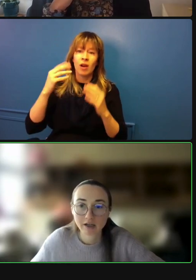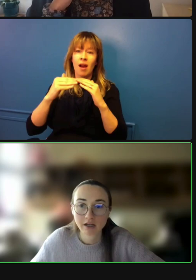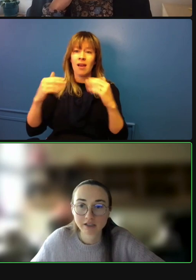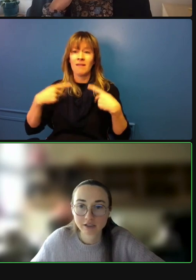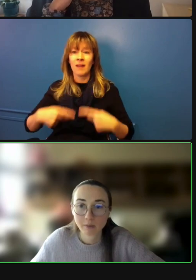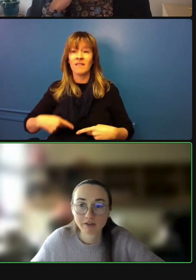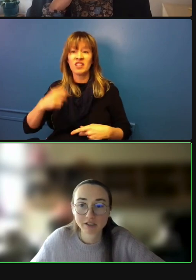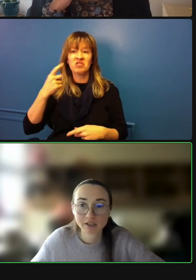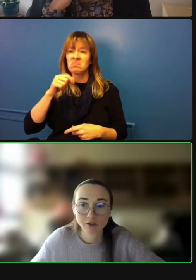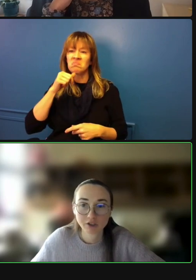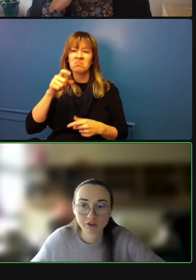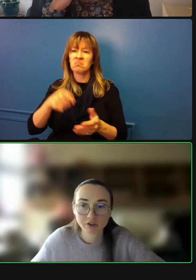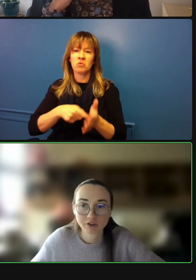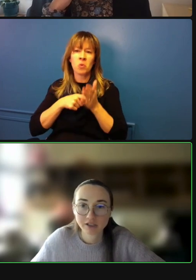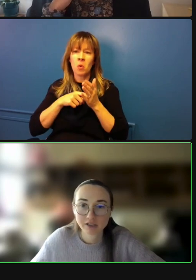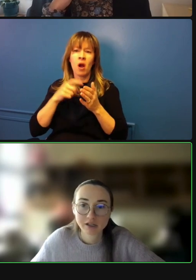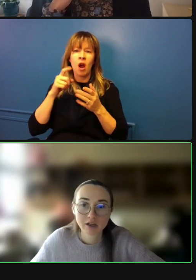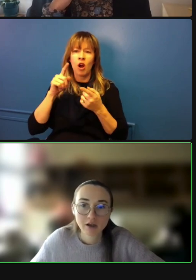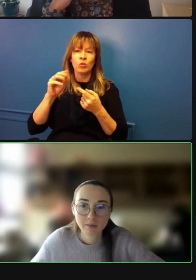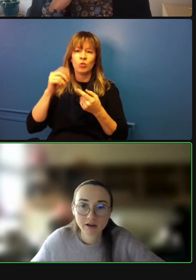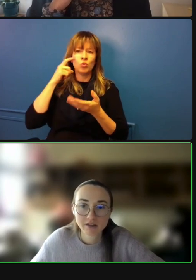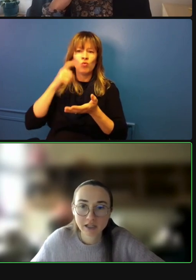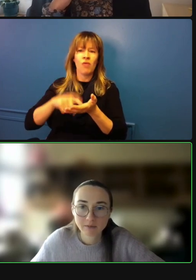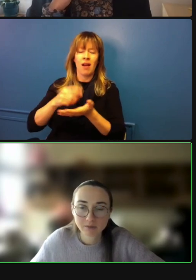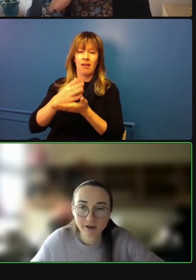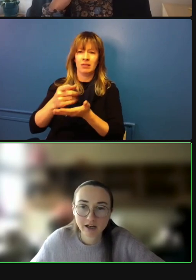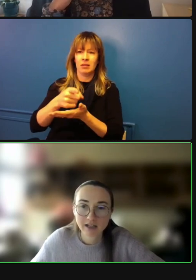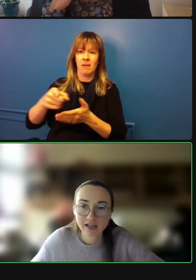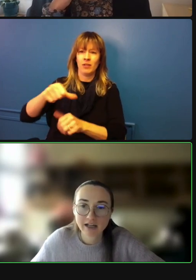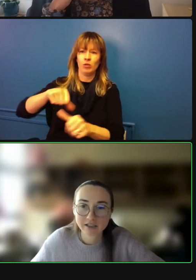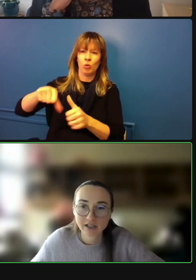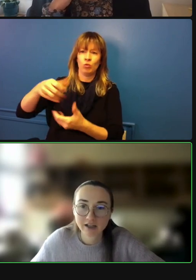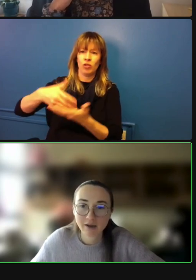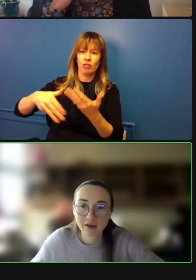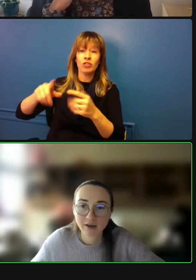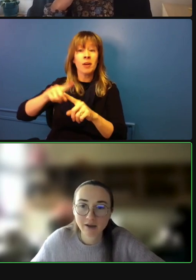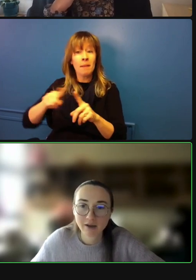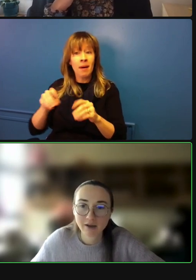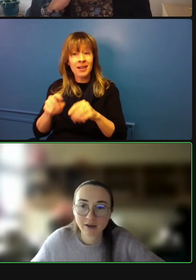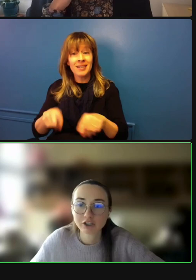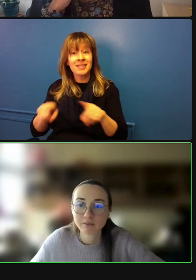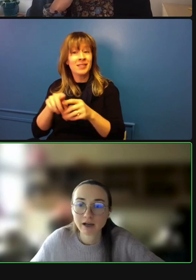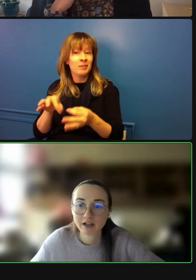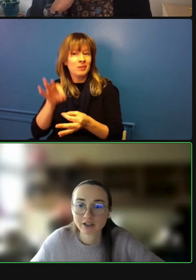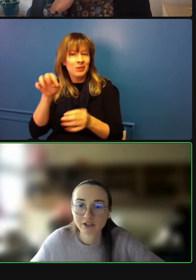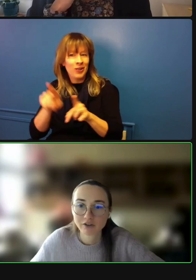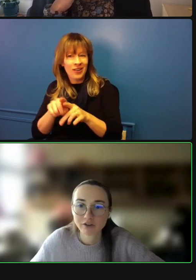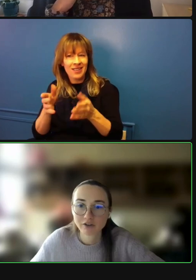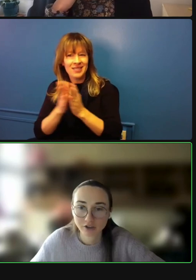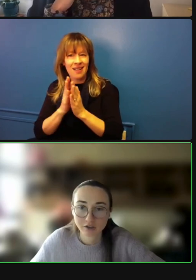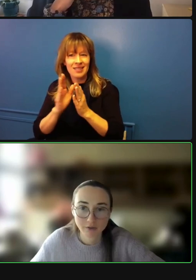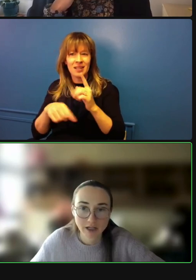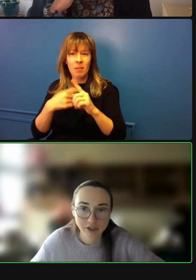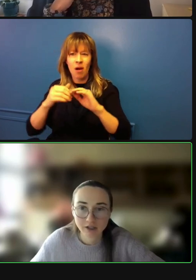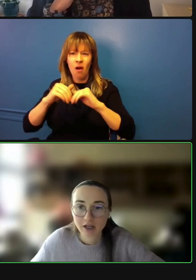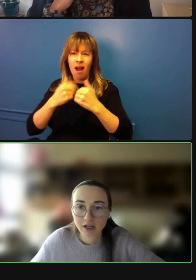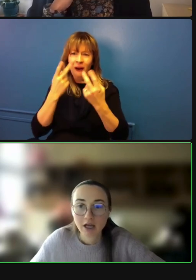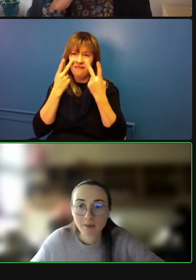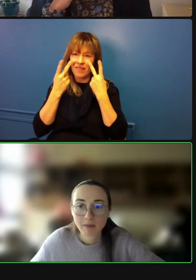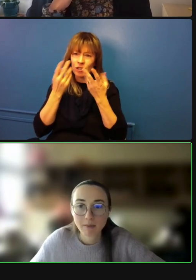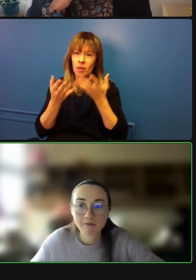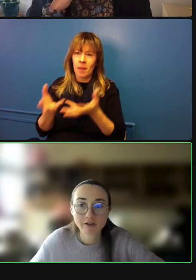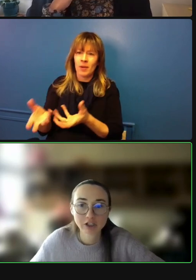required for recognizing some of these social interactions. But in the same spirit as asking about how vision might extract social